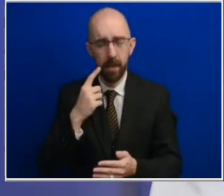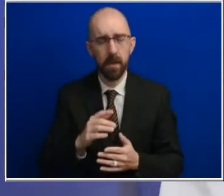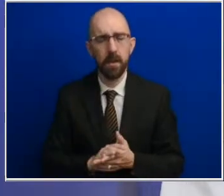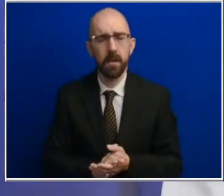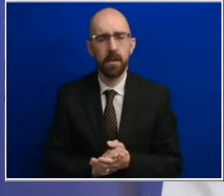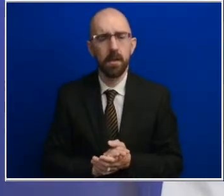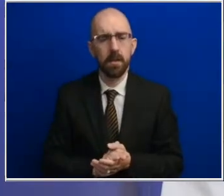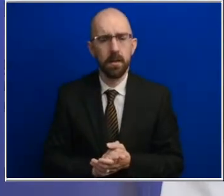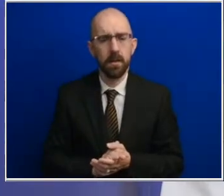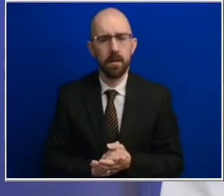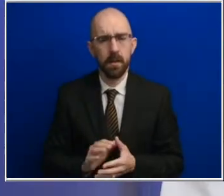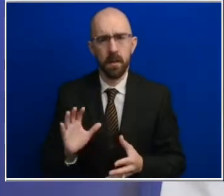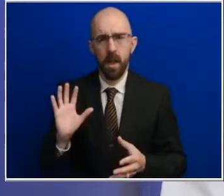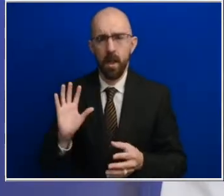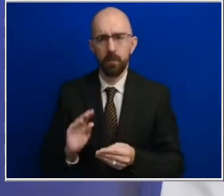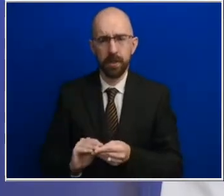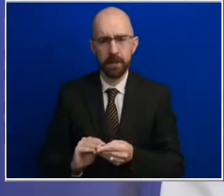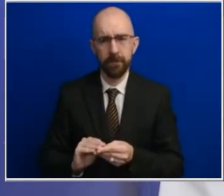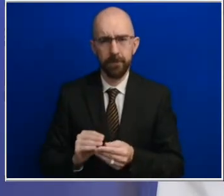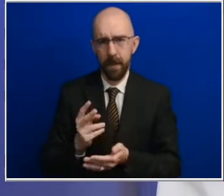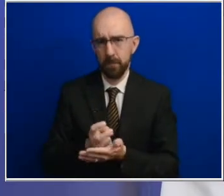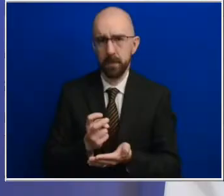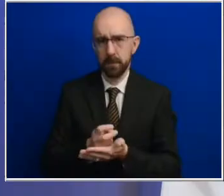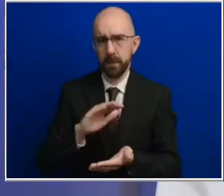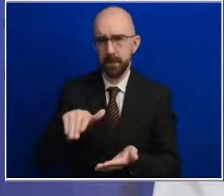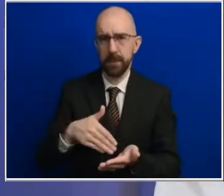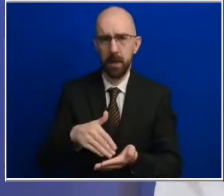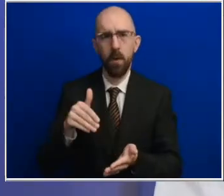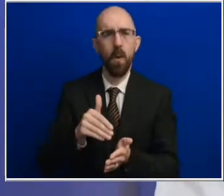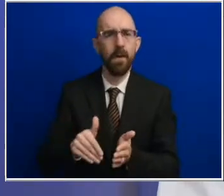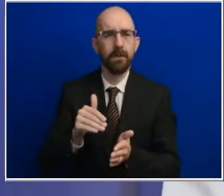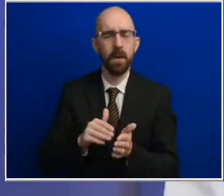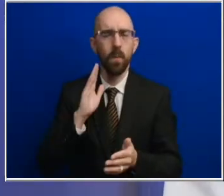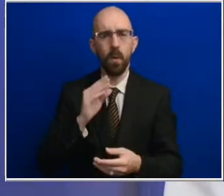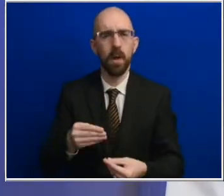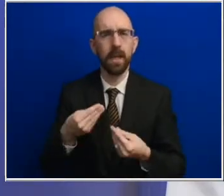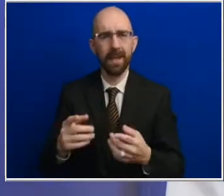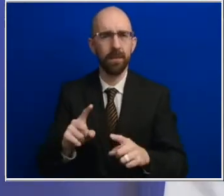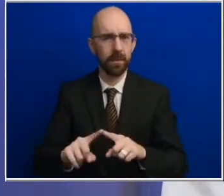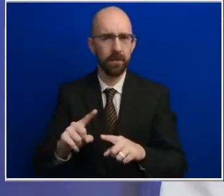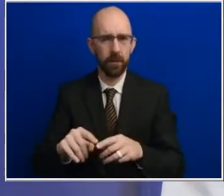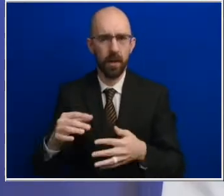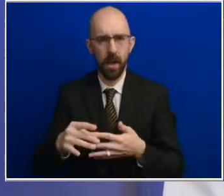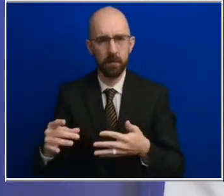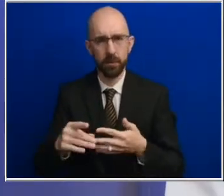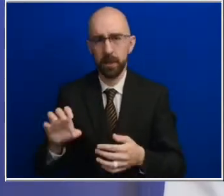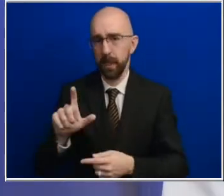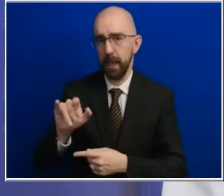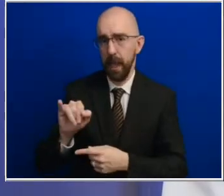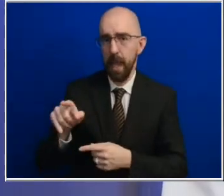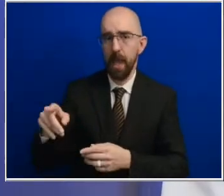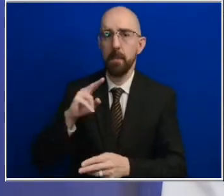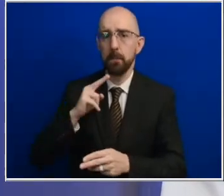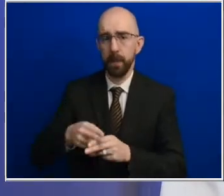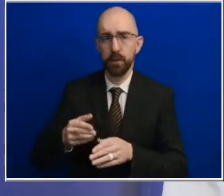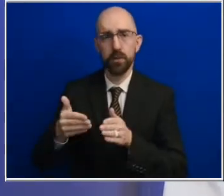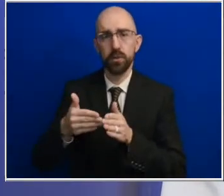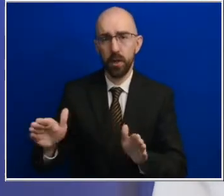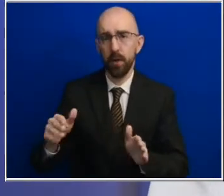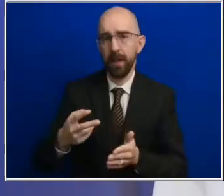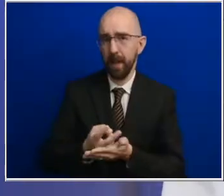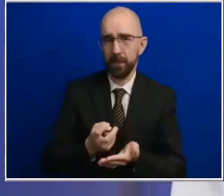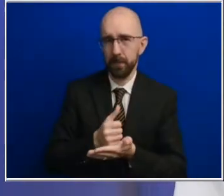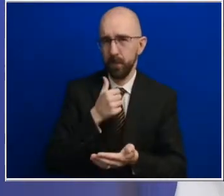a comprehensive epilepsy center often will give you the different options. Eli mentioned that for folks with generalized epilepsy, we don't have as many, but we